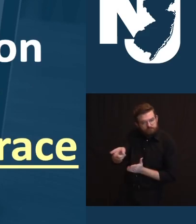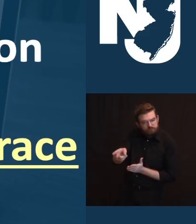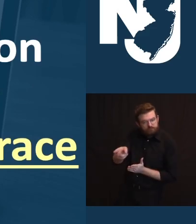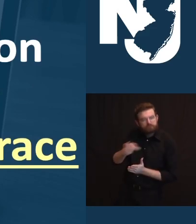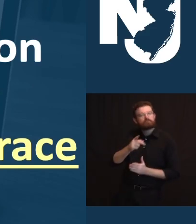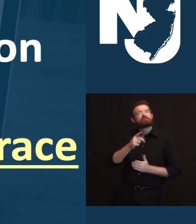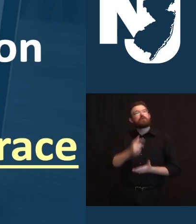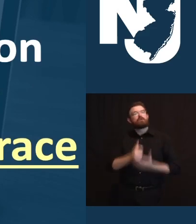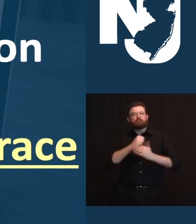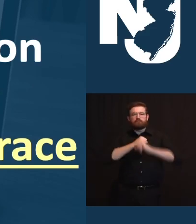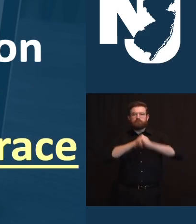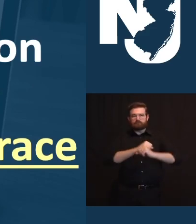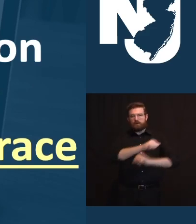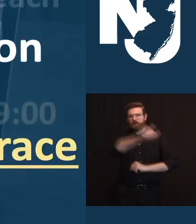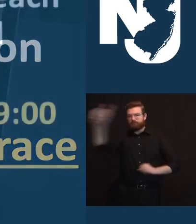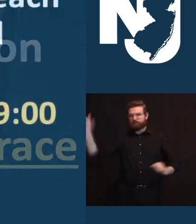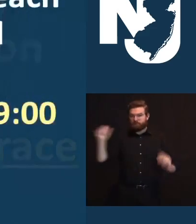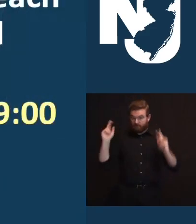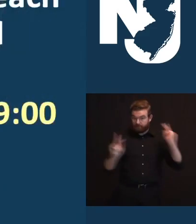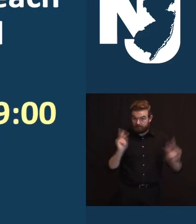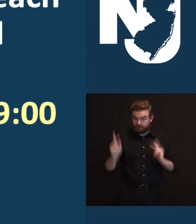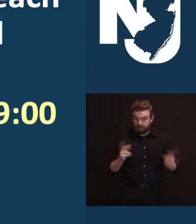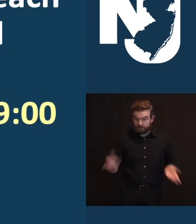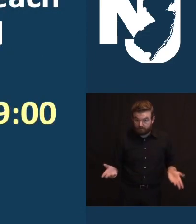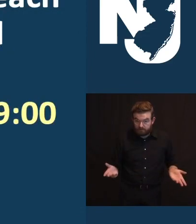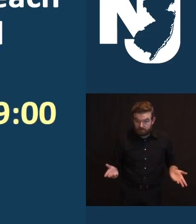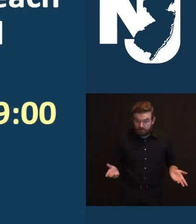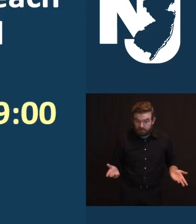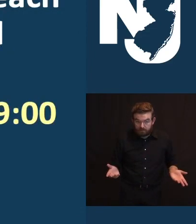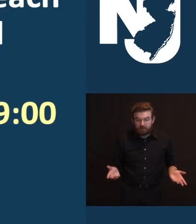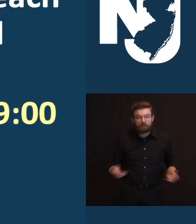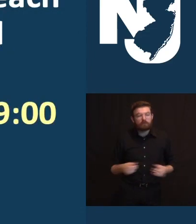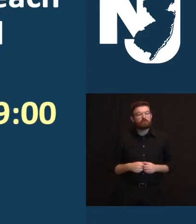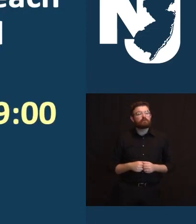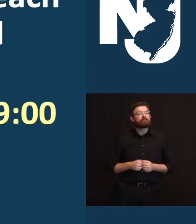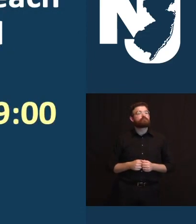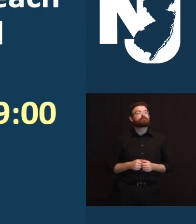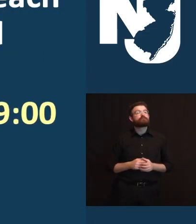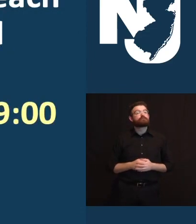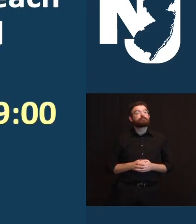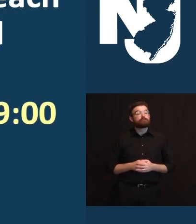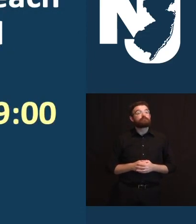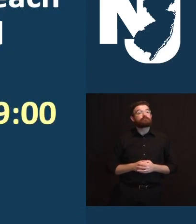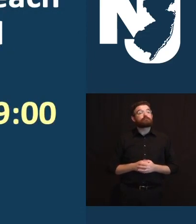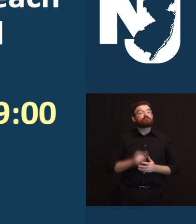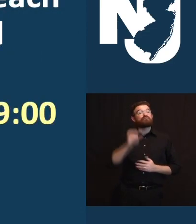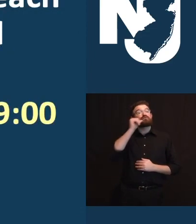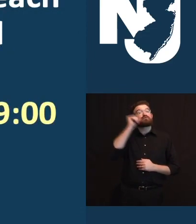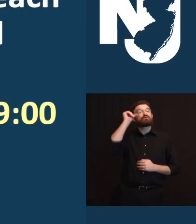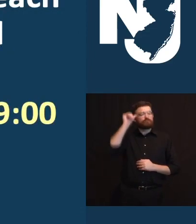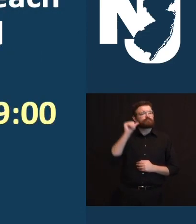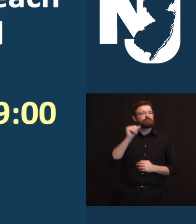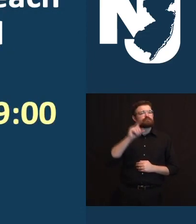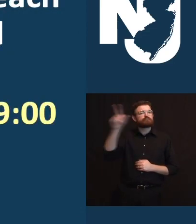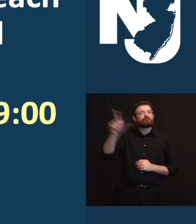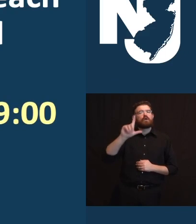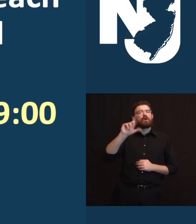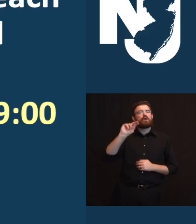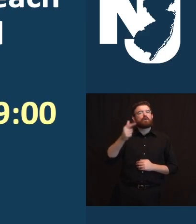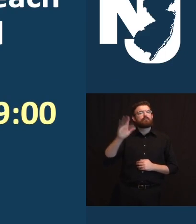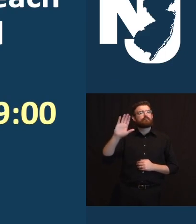to reiterate the announcement we made yesterday. As I mentioned, we're in Lawn Branch inaugurating the Small Business Lease Emergency